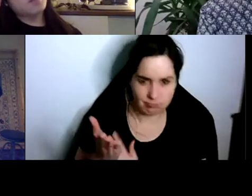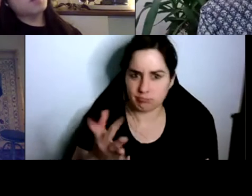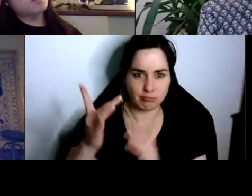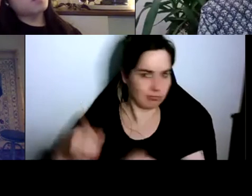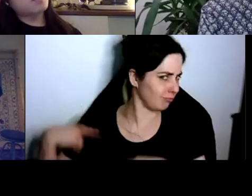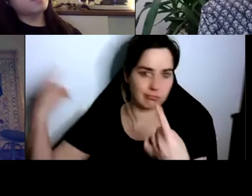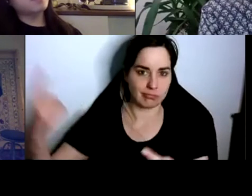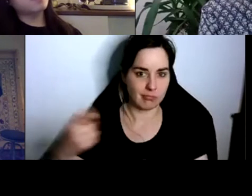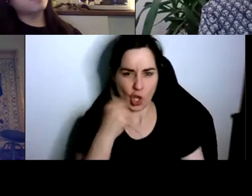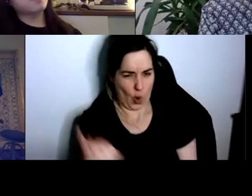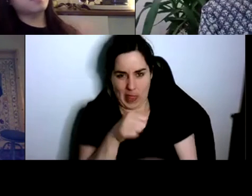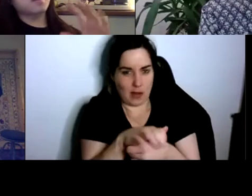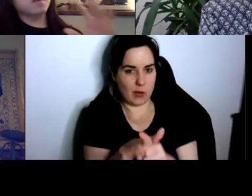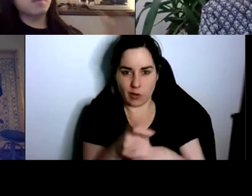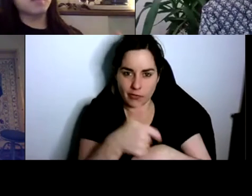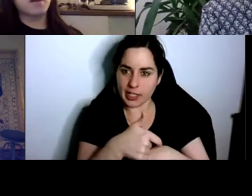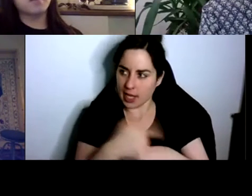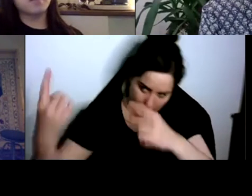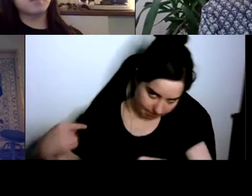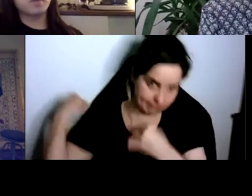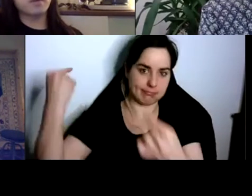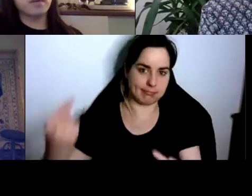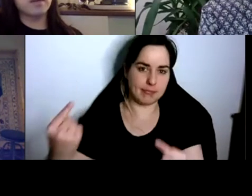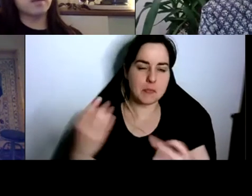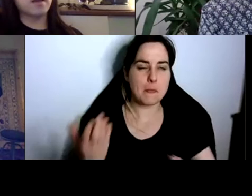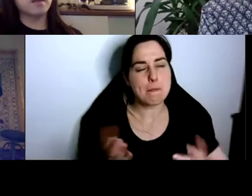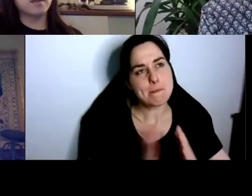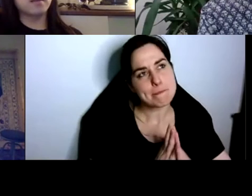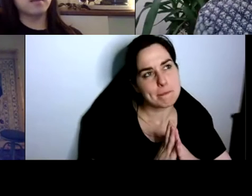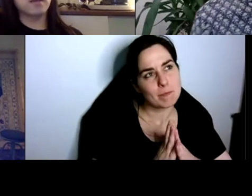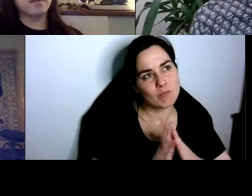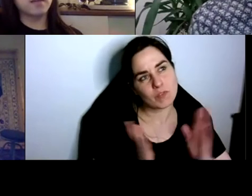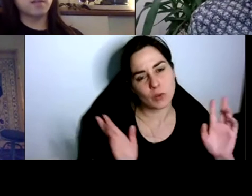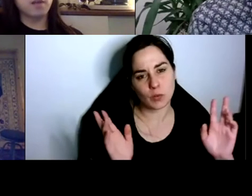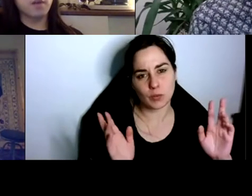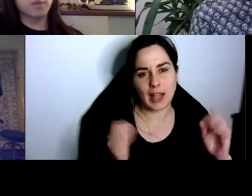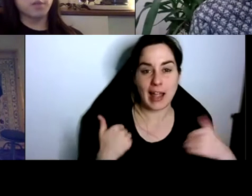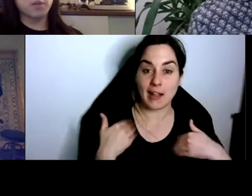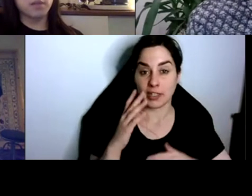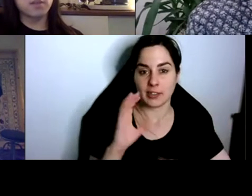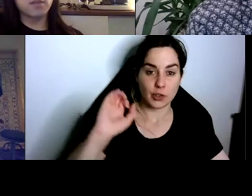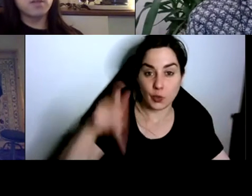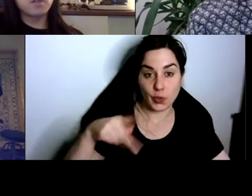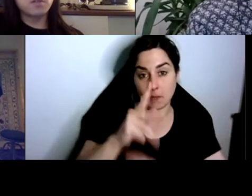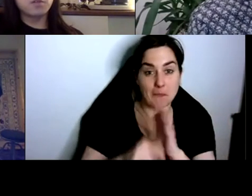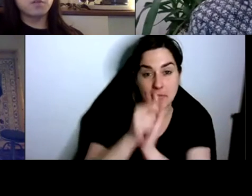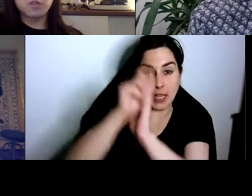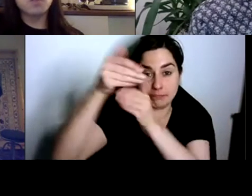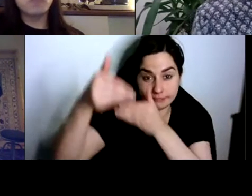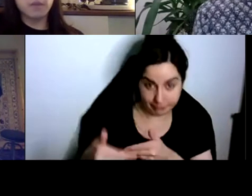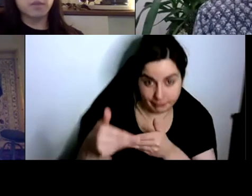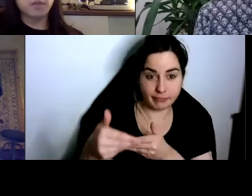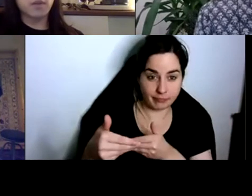so, you know, the crypt times that we were in, I think, gave us a lot of opportunities